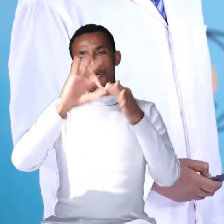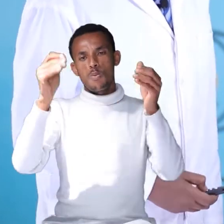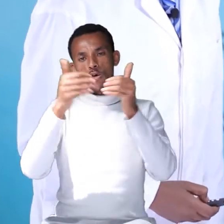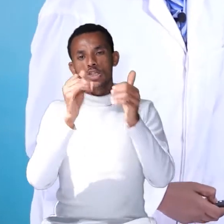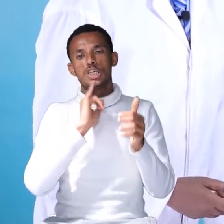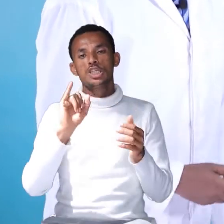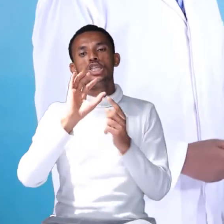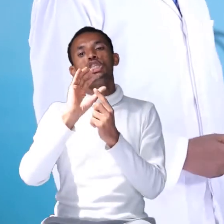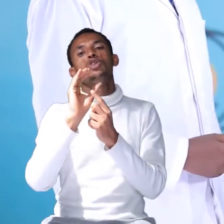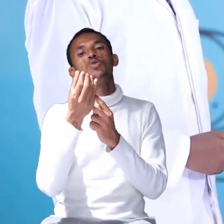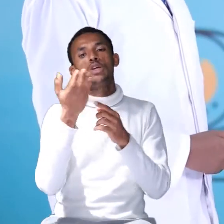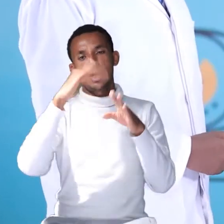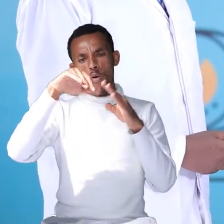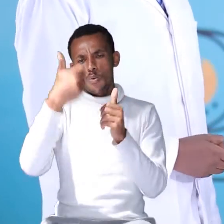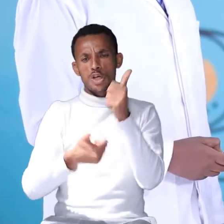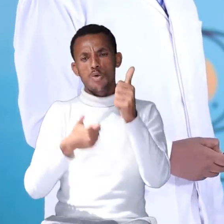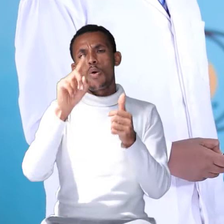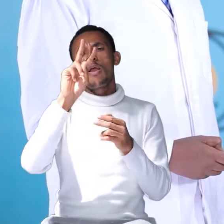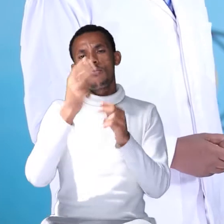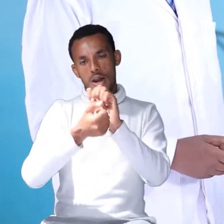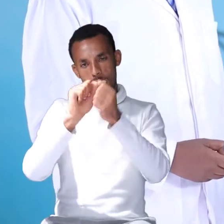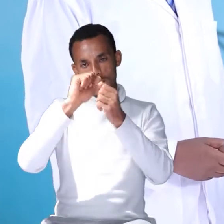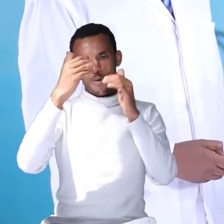the situation in which one variable